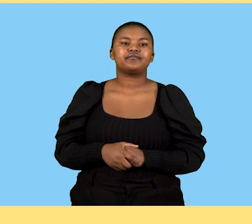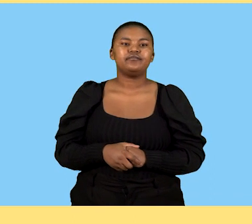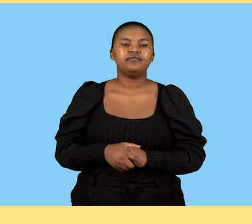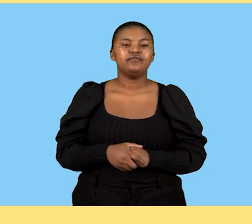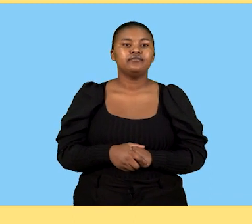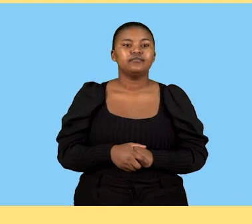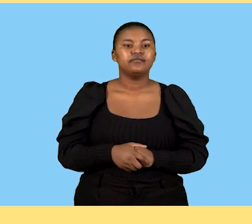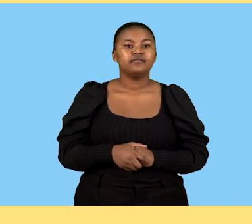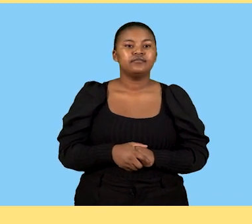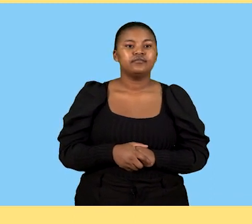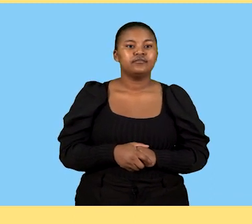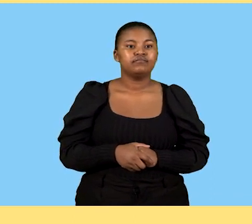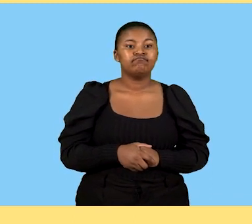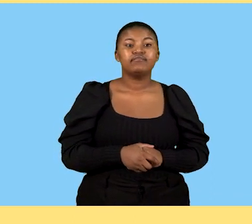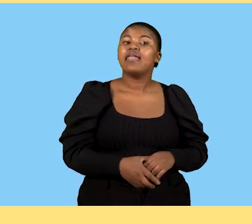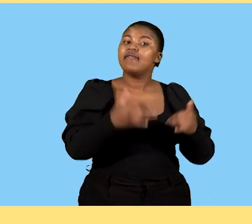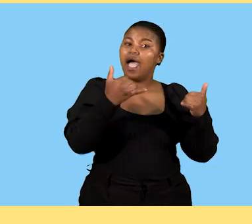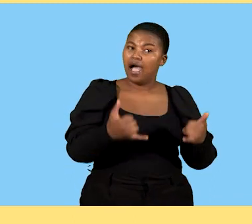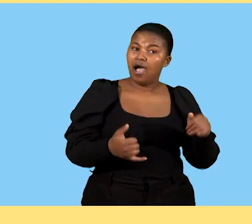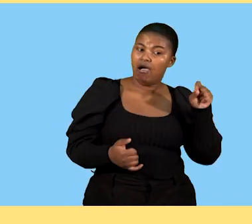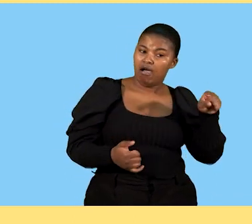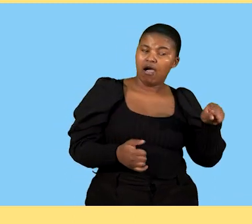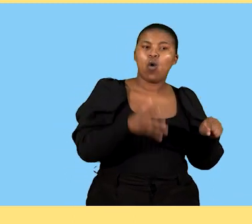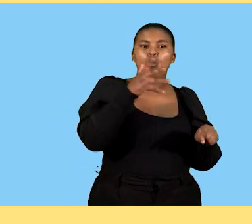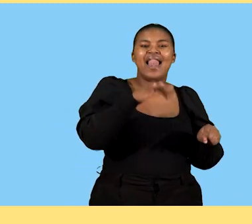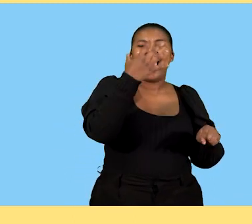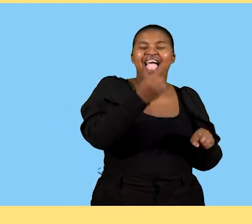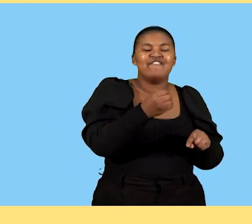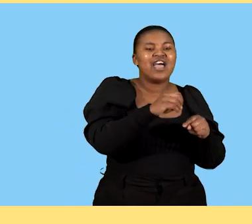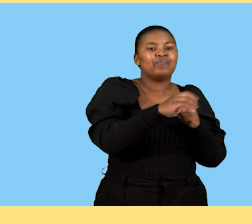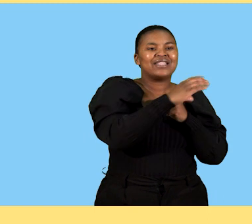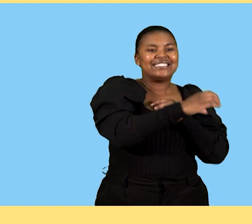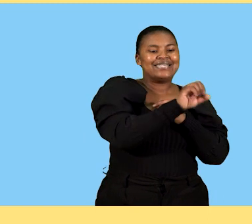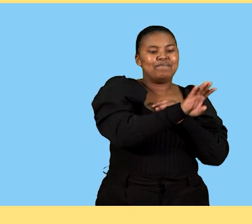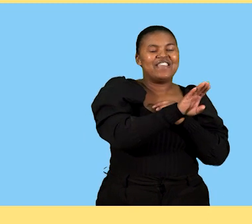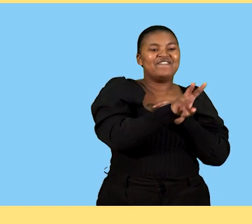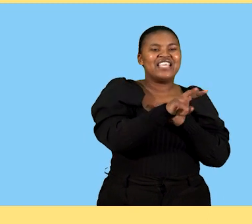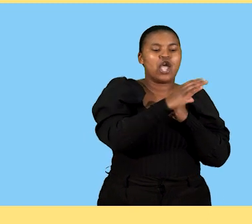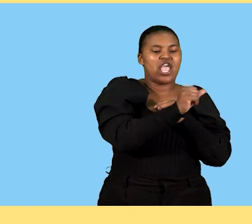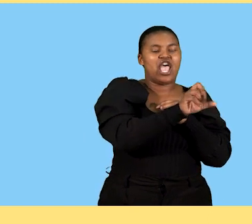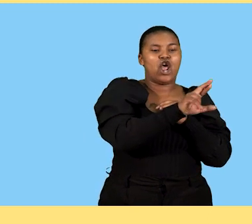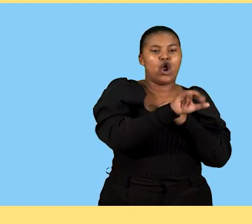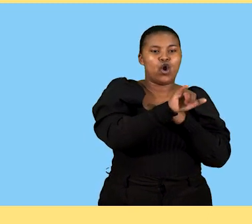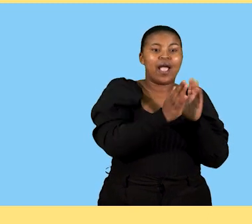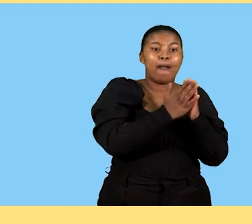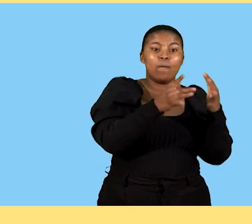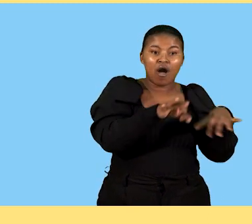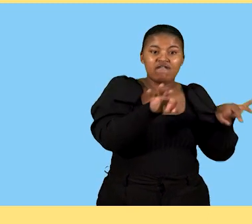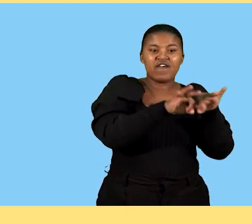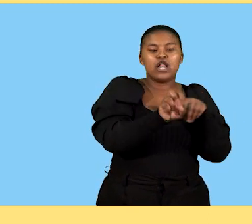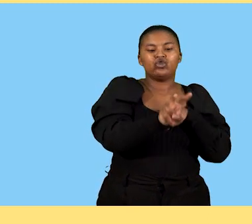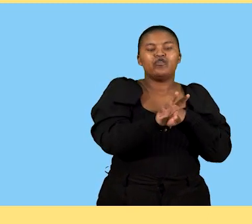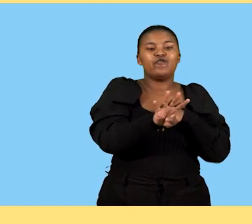57,000. It would then have a carrying book value of